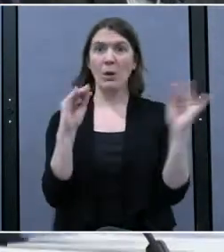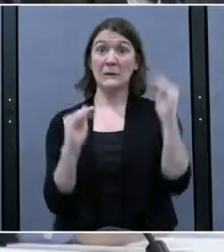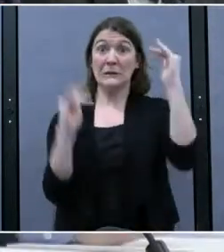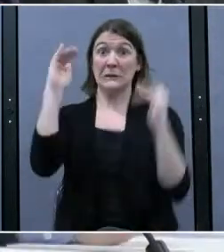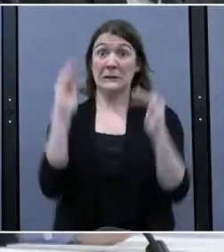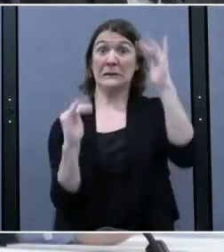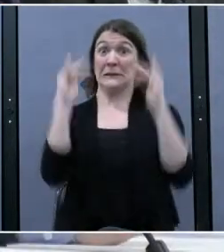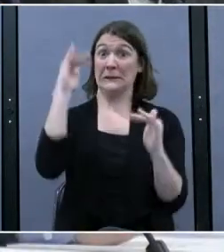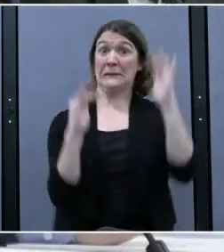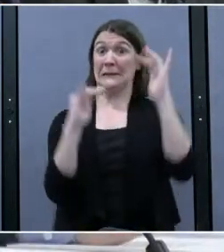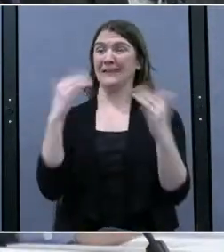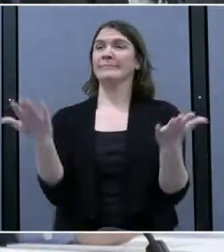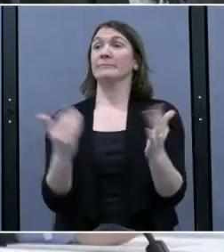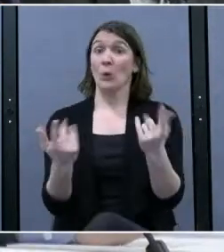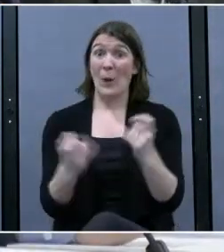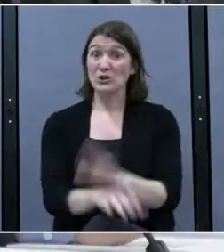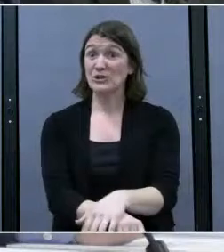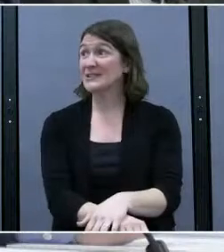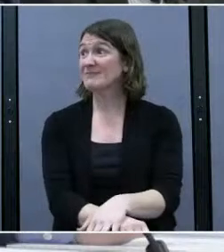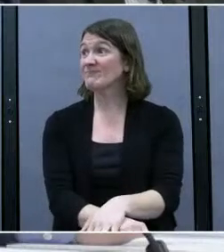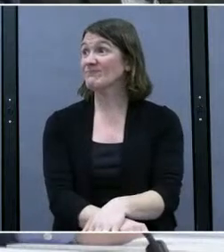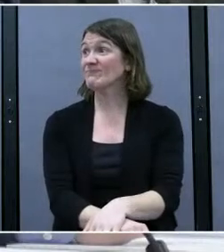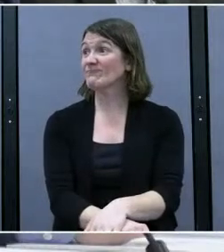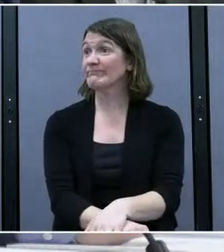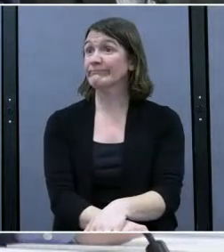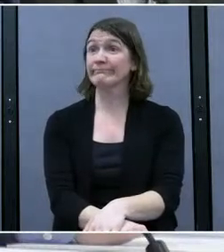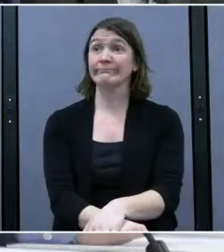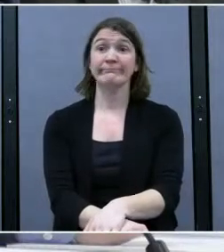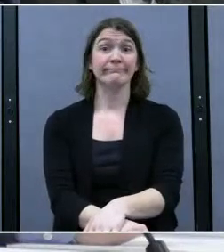win. Questions?